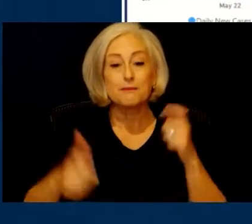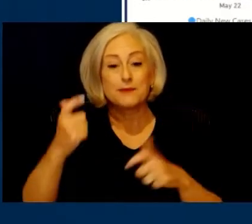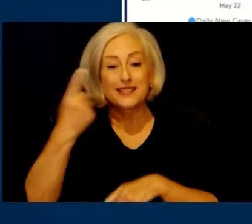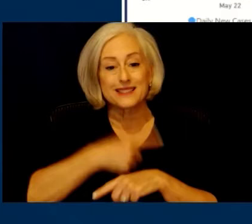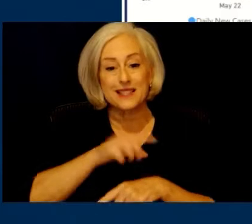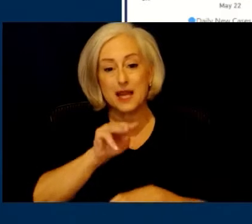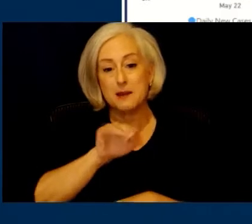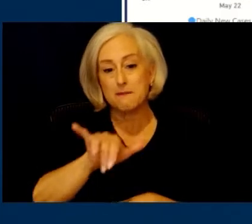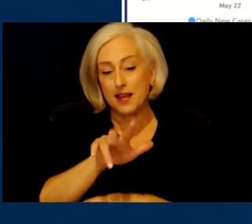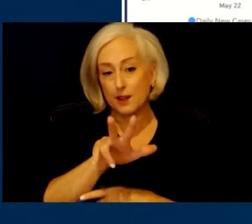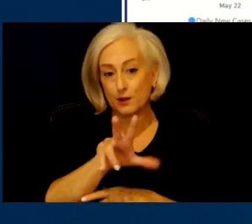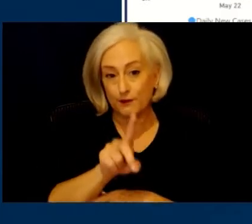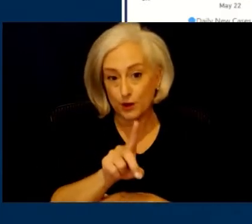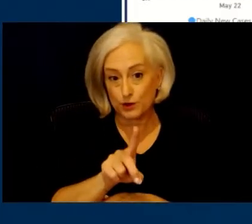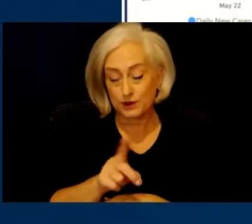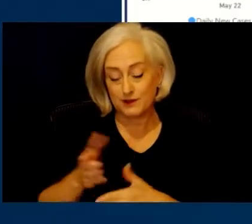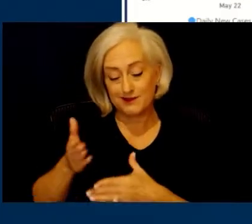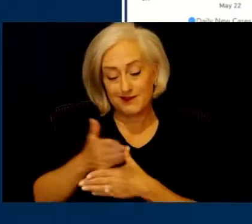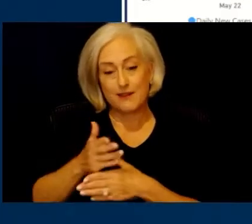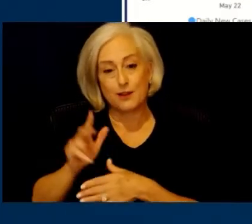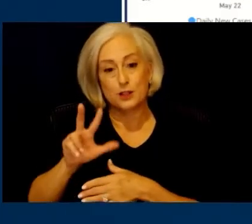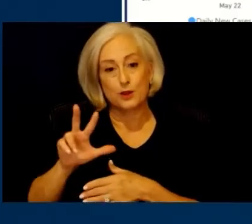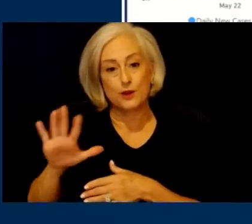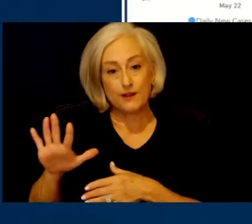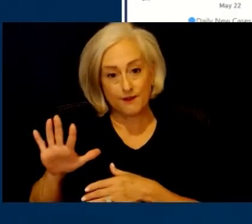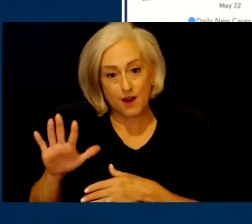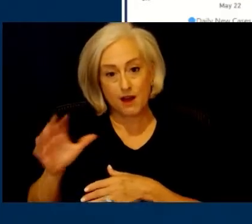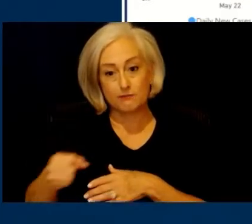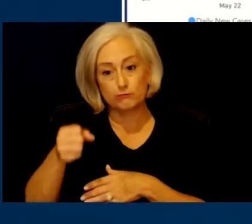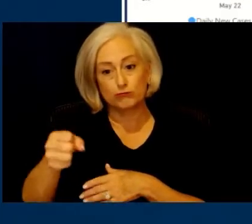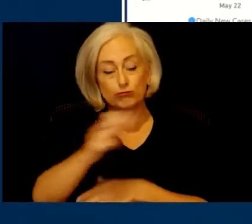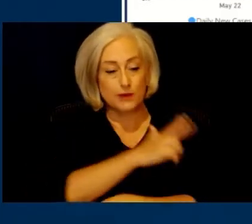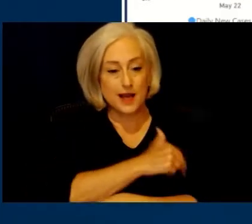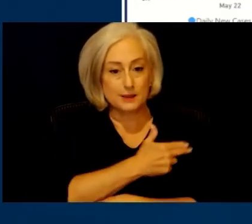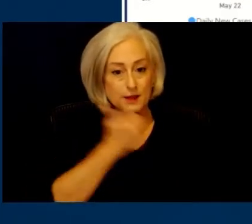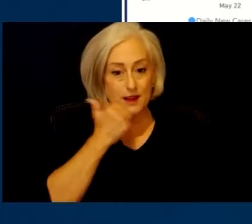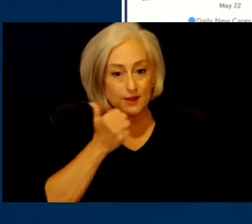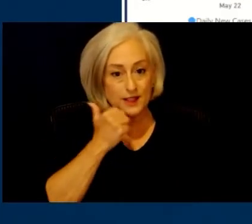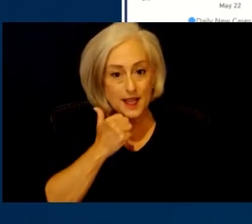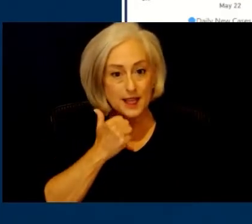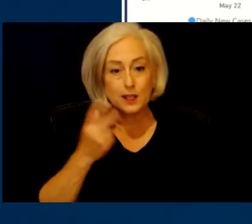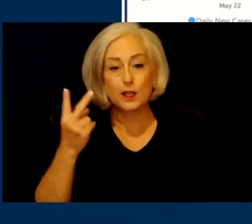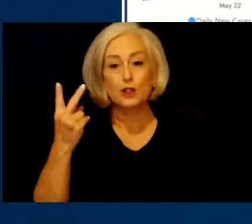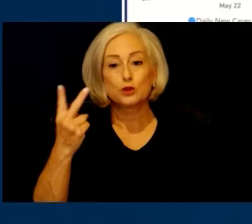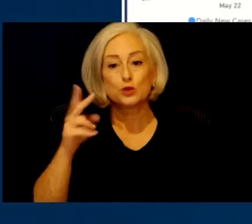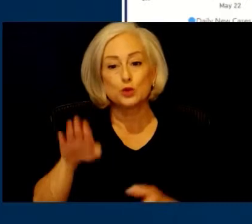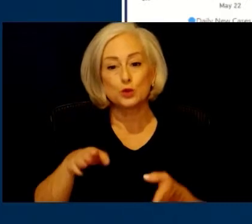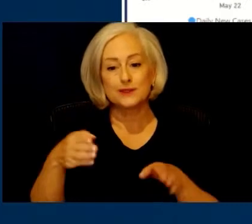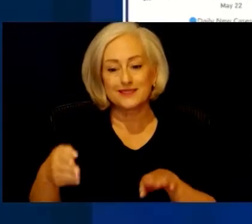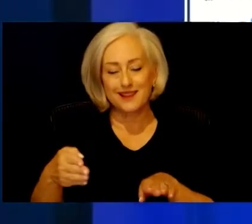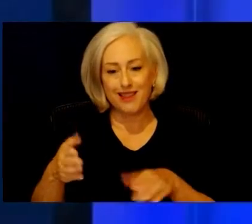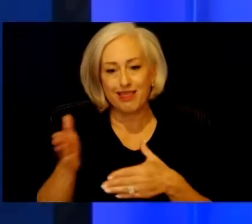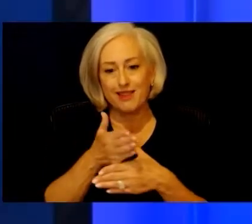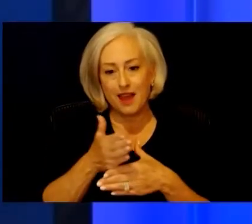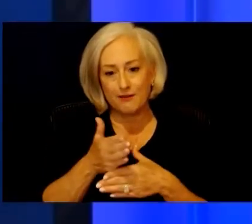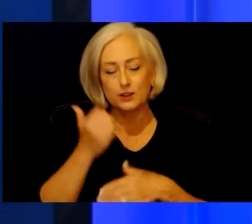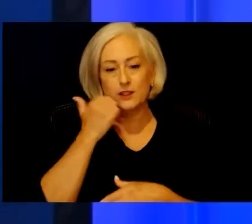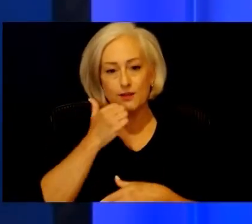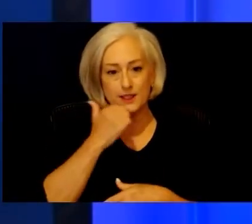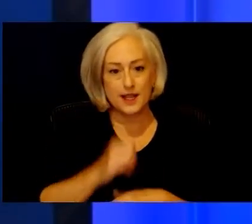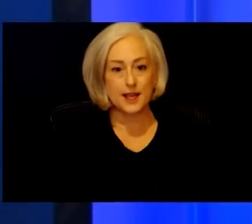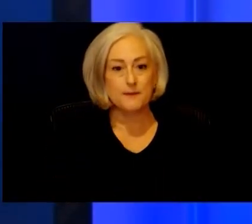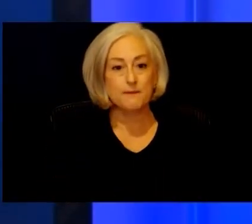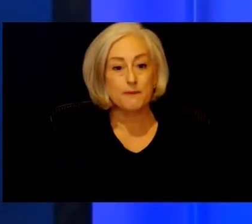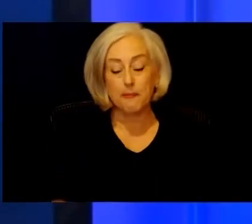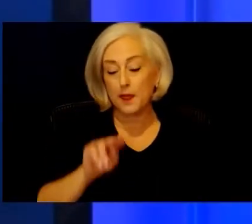hospitalizations daily and 2 deaths daily as well. Nationally, news agencies report that this is going to be a mild summer, which we really hope